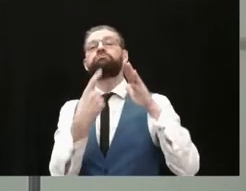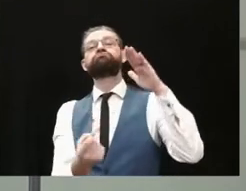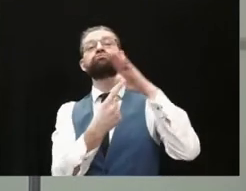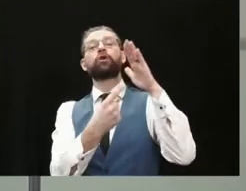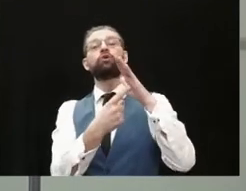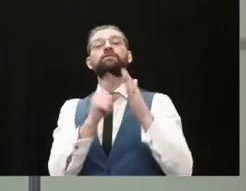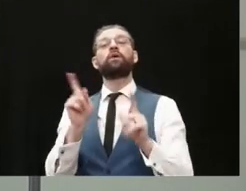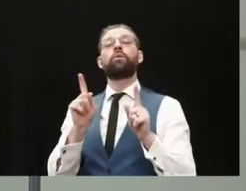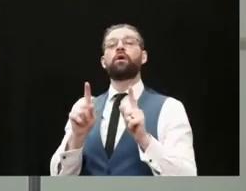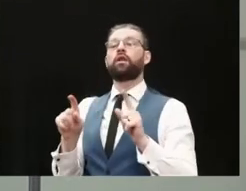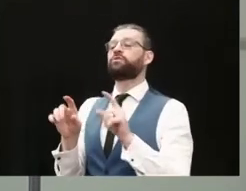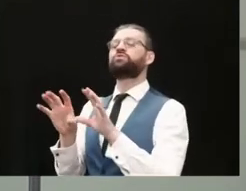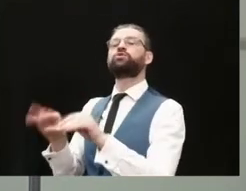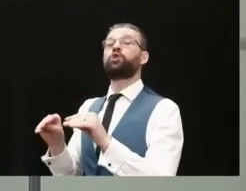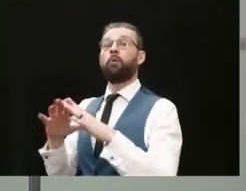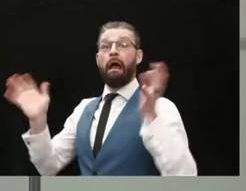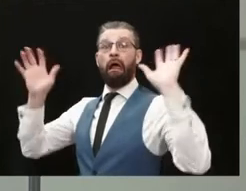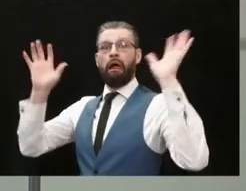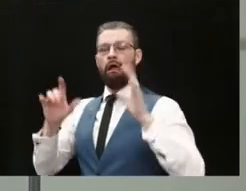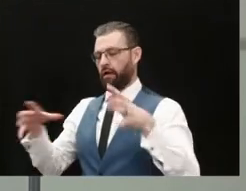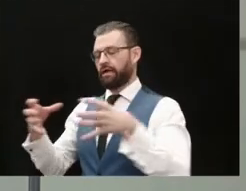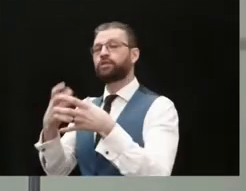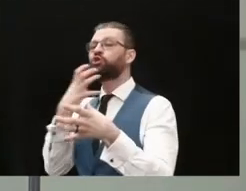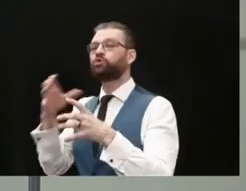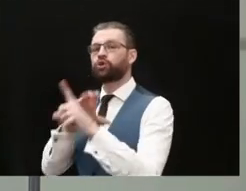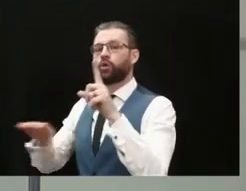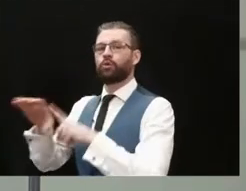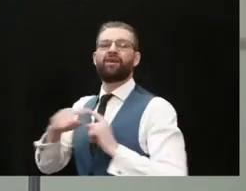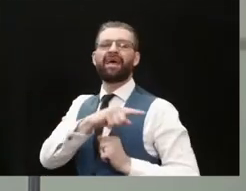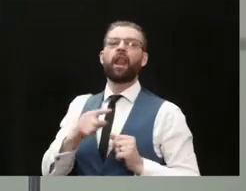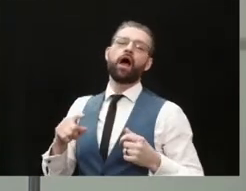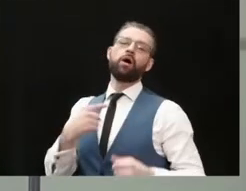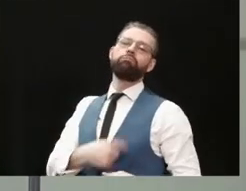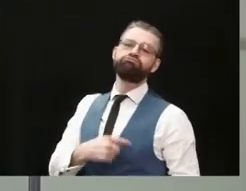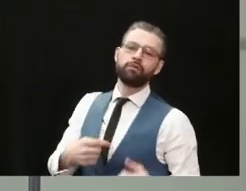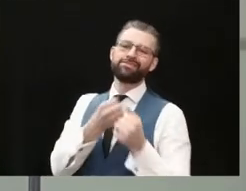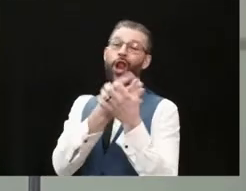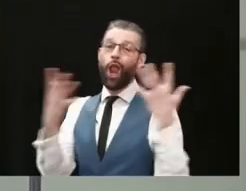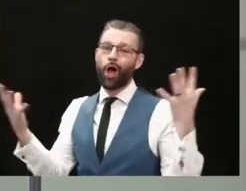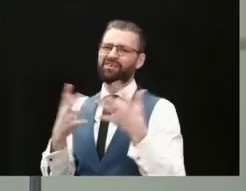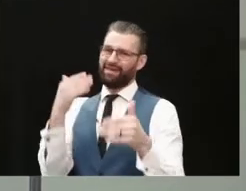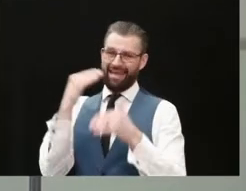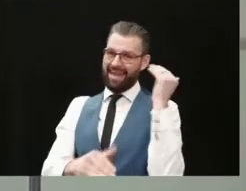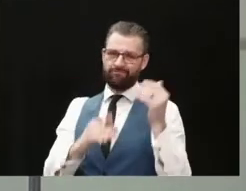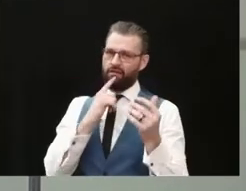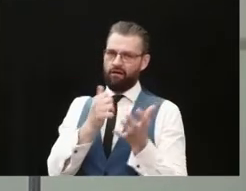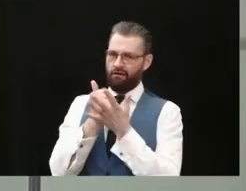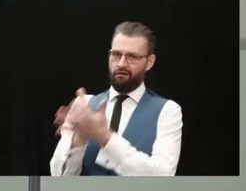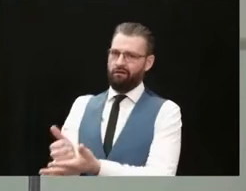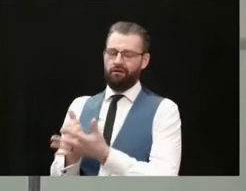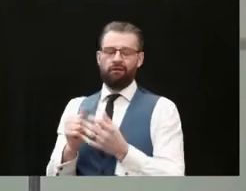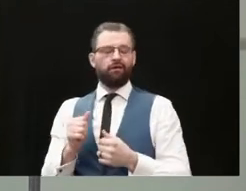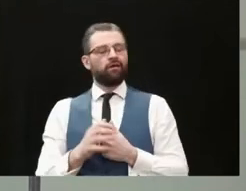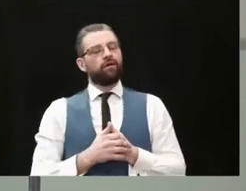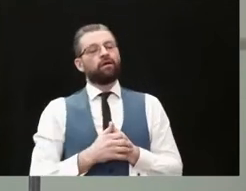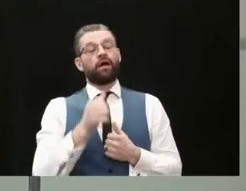to stop mass panic among the Jewish population, promising all sorts of things which, of course, were never kept. And then one day we got a letter